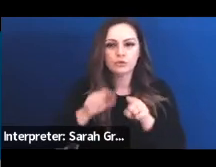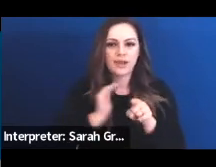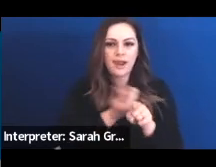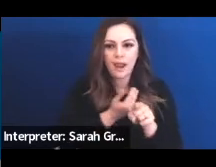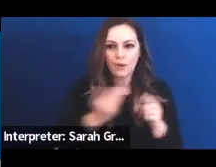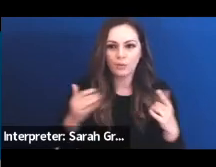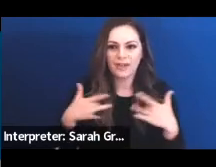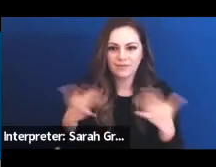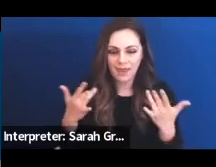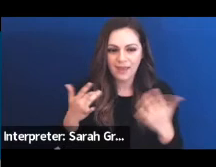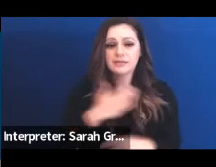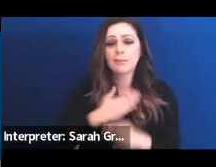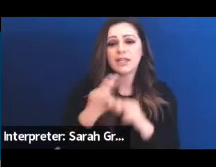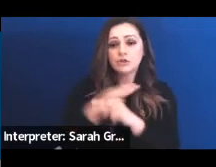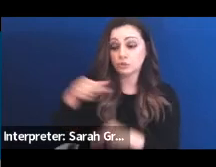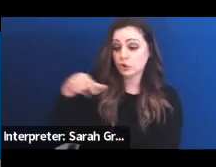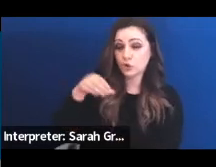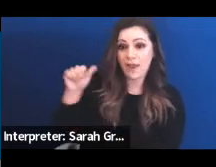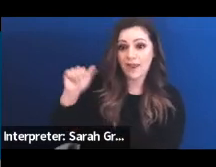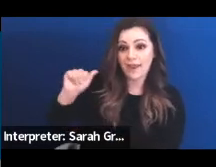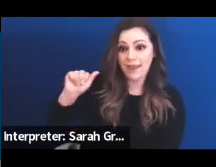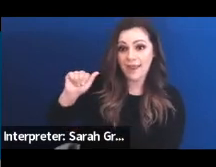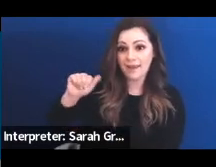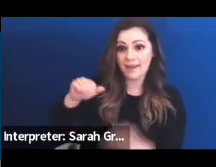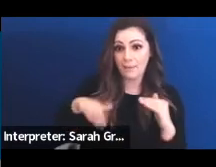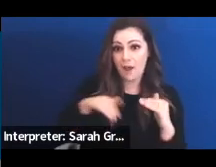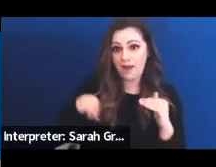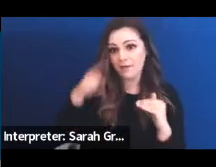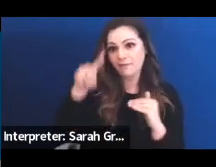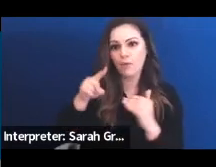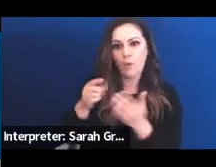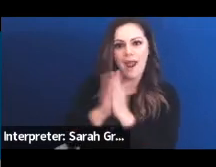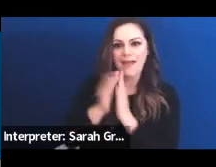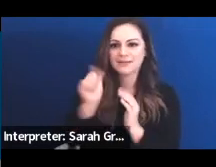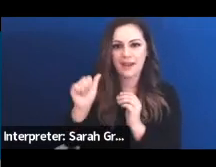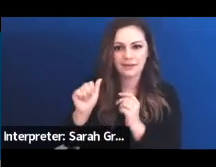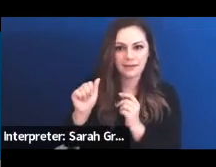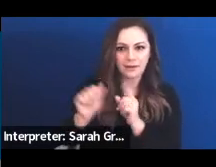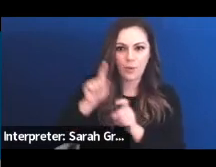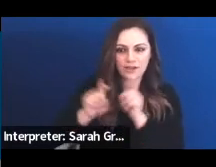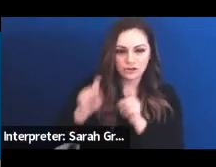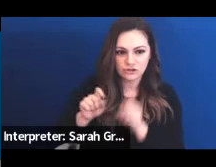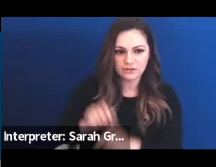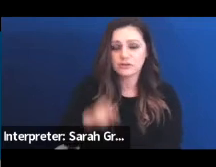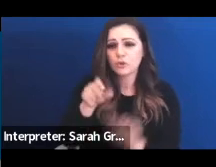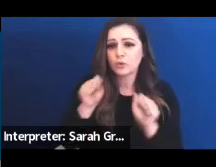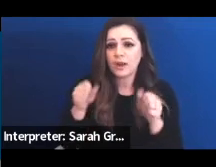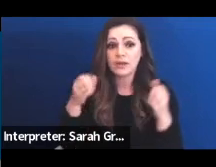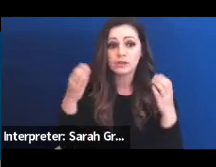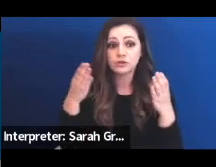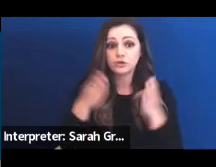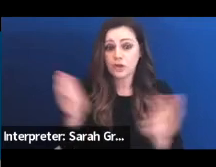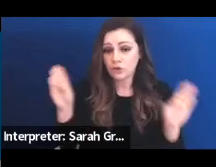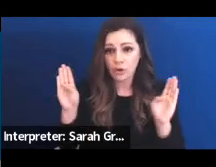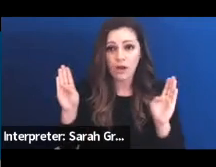at the bottom of your screen to ask questions. The chat is also available for general commentary, but will not be moderated